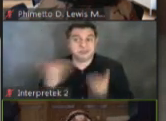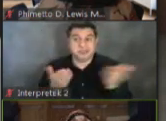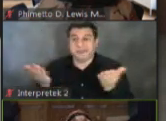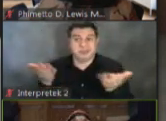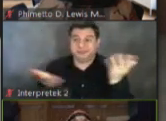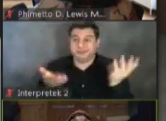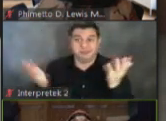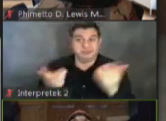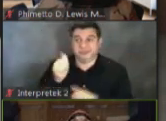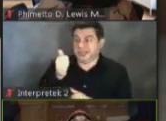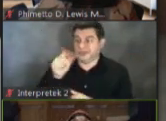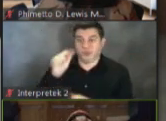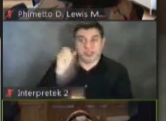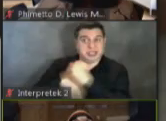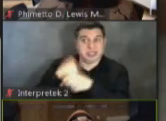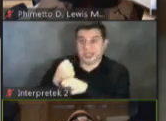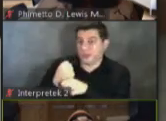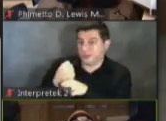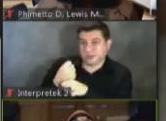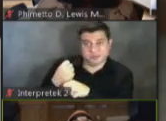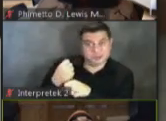heard today, I've heard before.